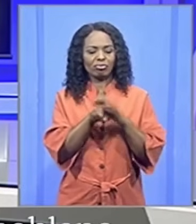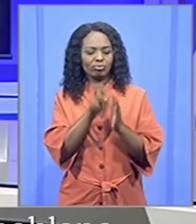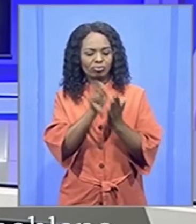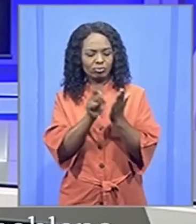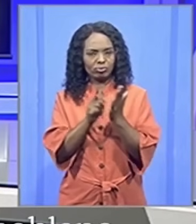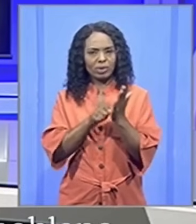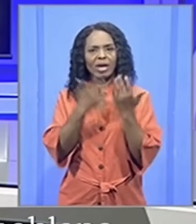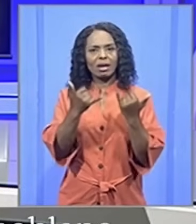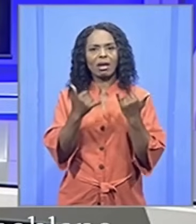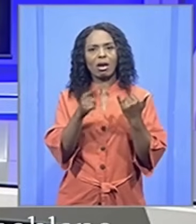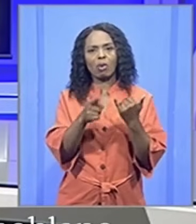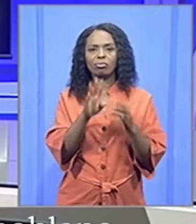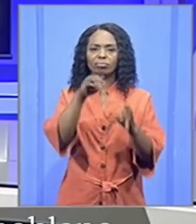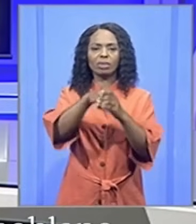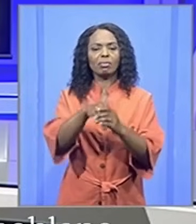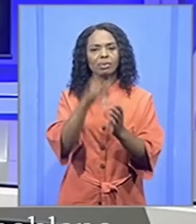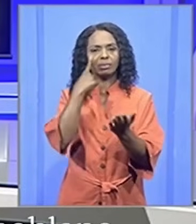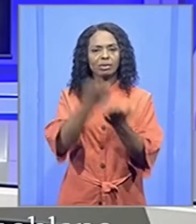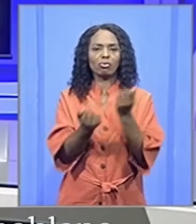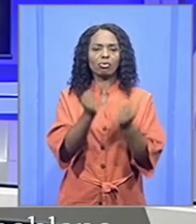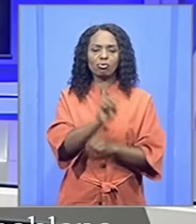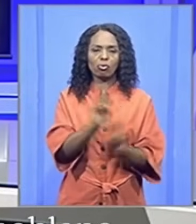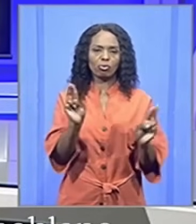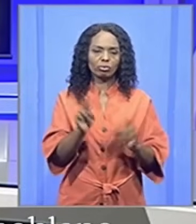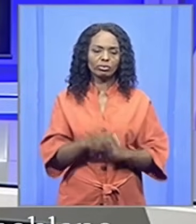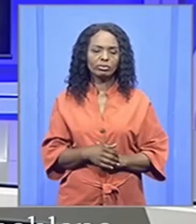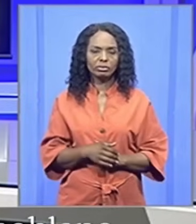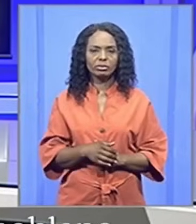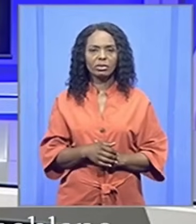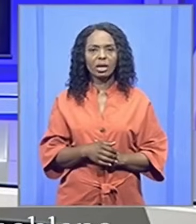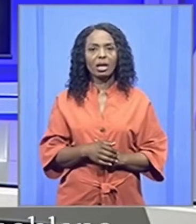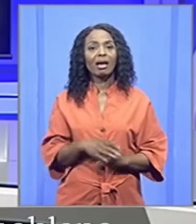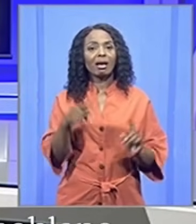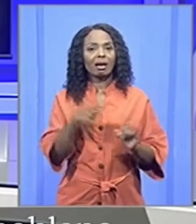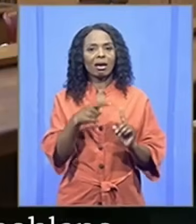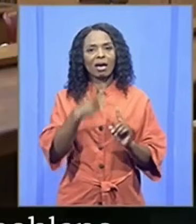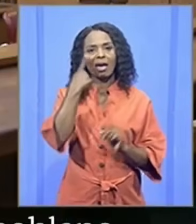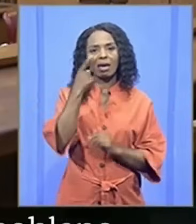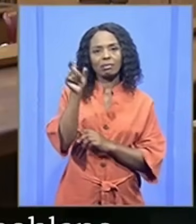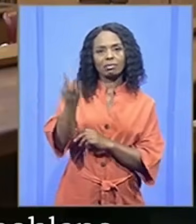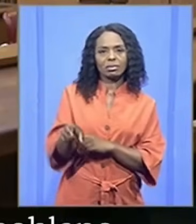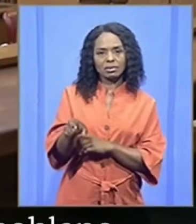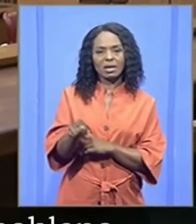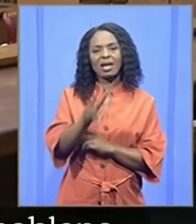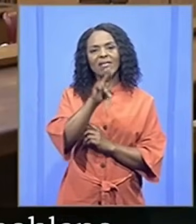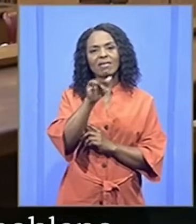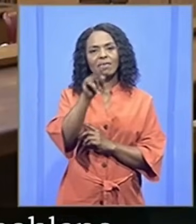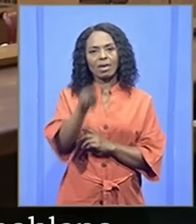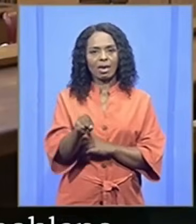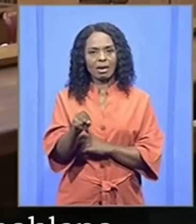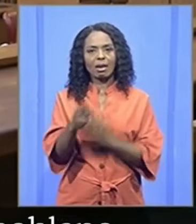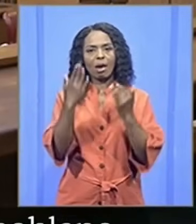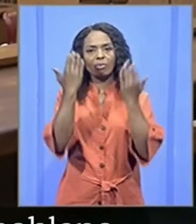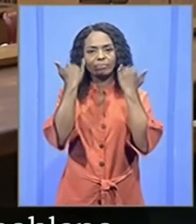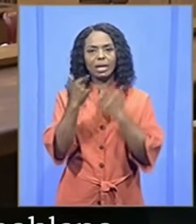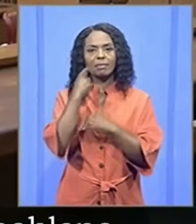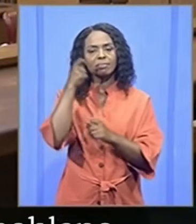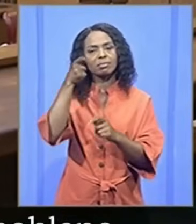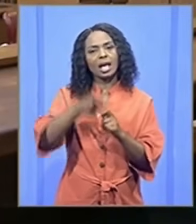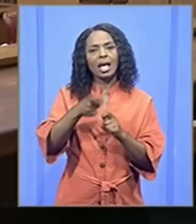se akaretšwe ka gare ga bohlatse bja mmušo. Hlatse Magistrata Vivian Cronje o file bohlatse bja